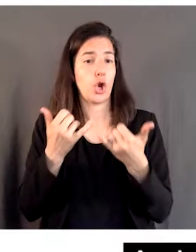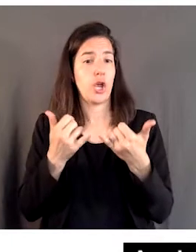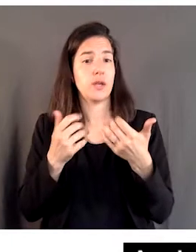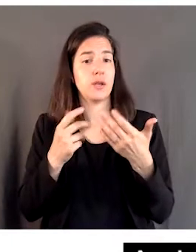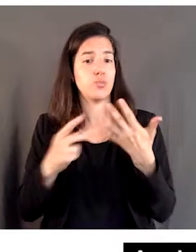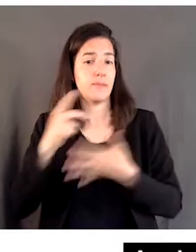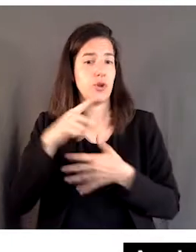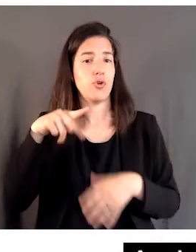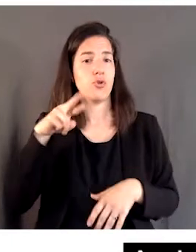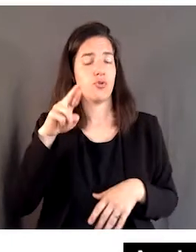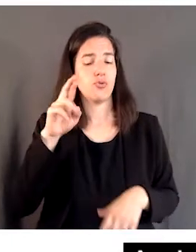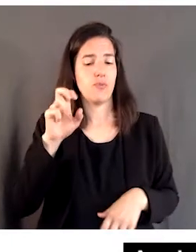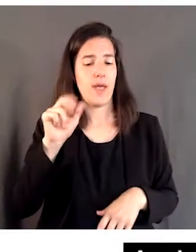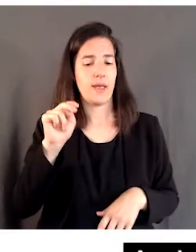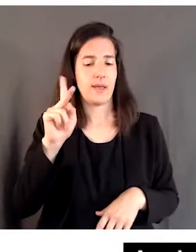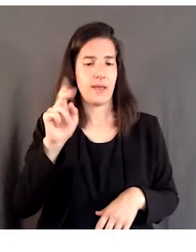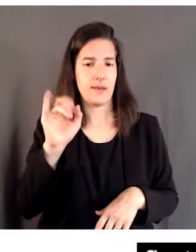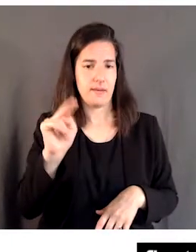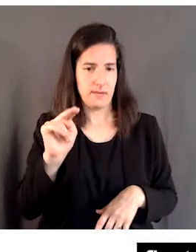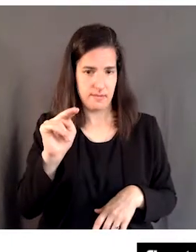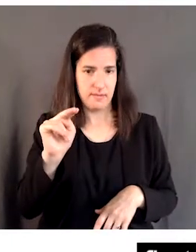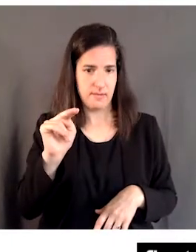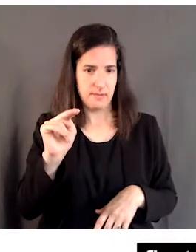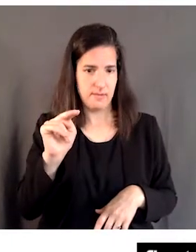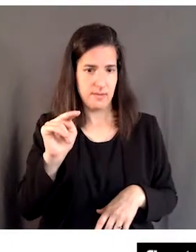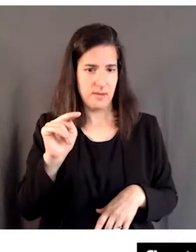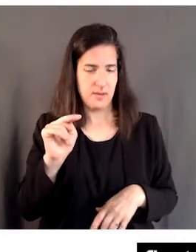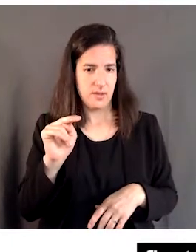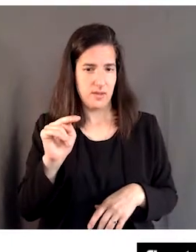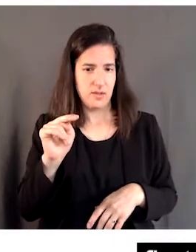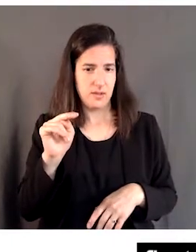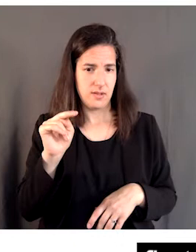and it's, to my knowledge, one of the first.